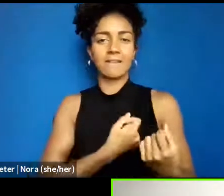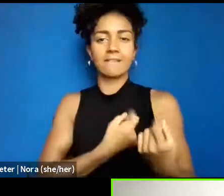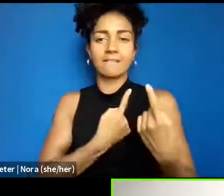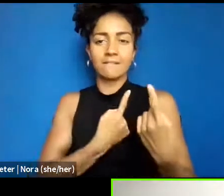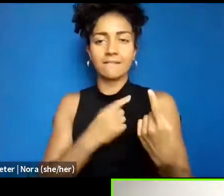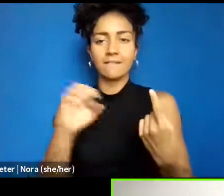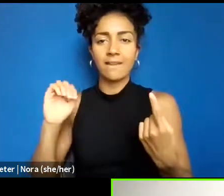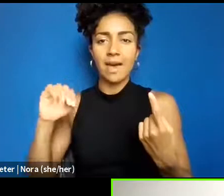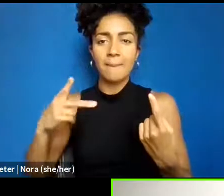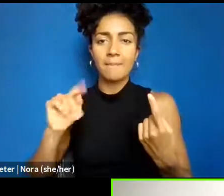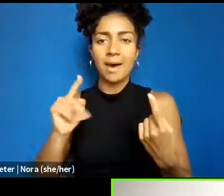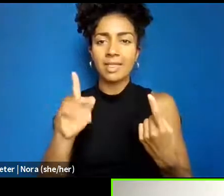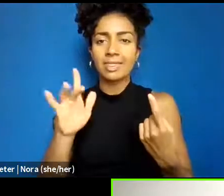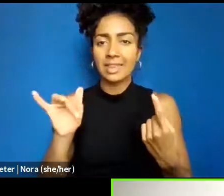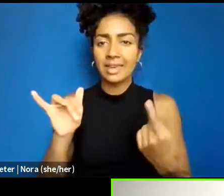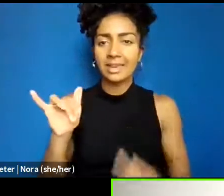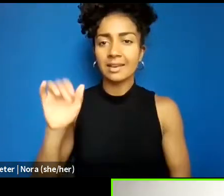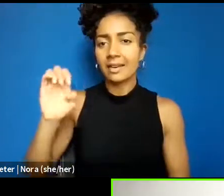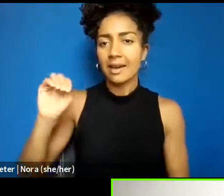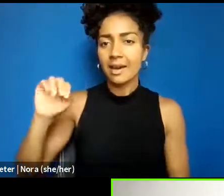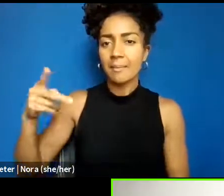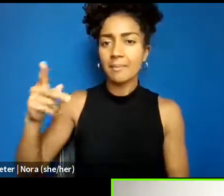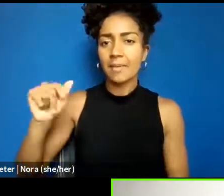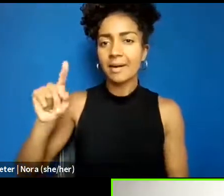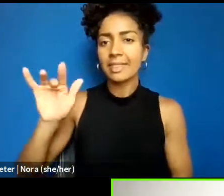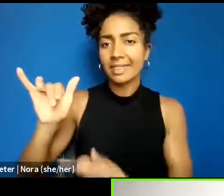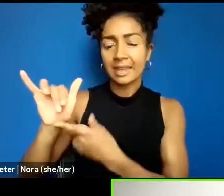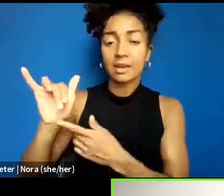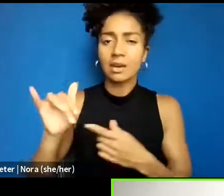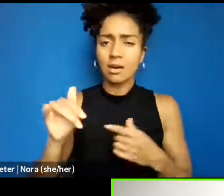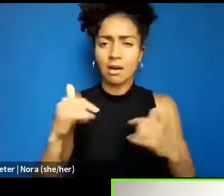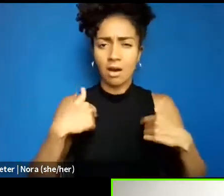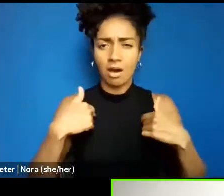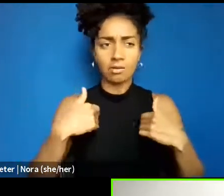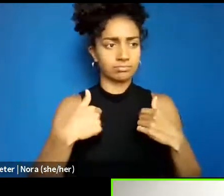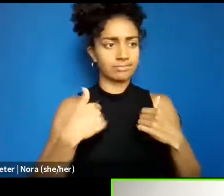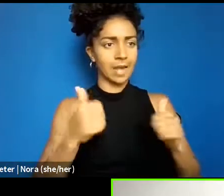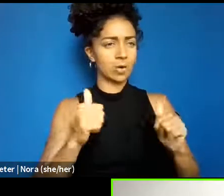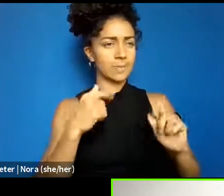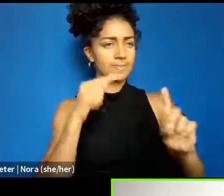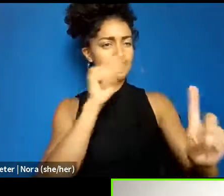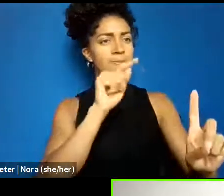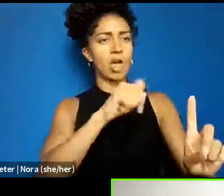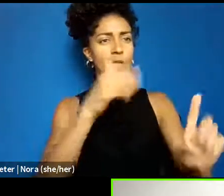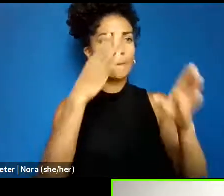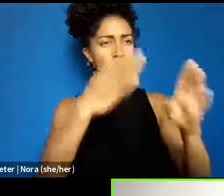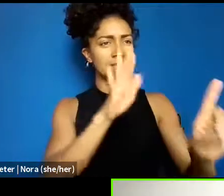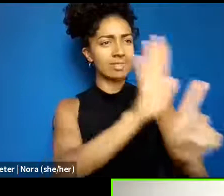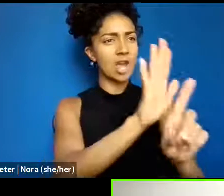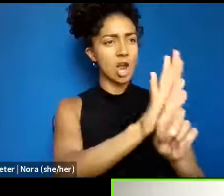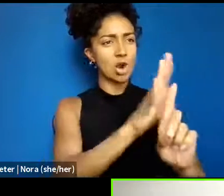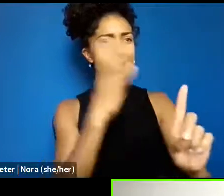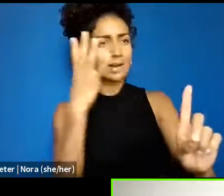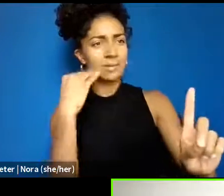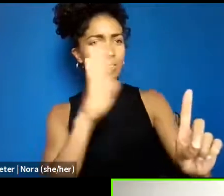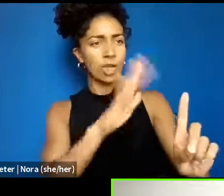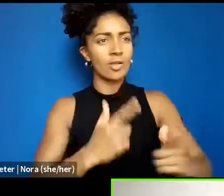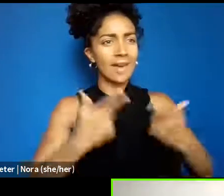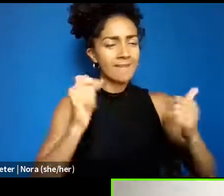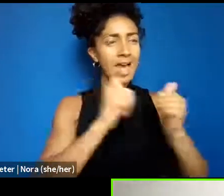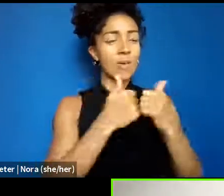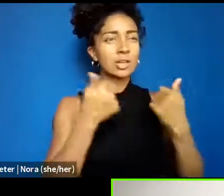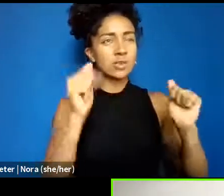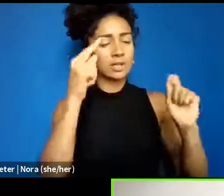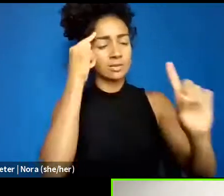understanding how am I understanding what someone else is going through? How am I really standing in someone else's shoes and understanding